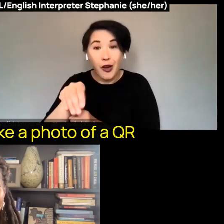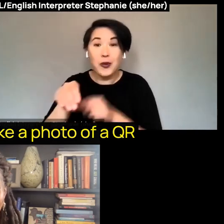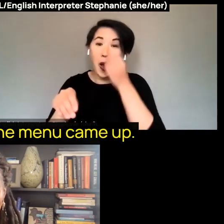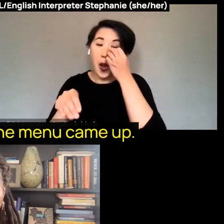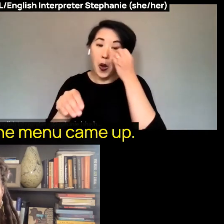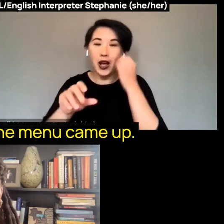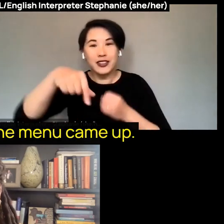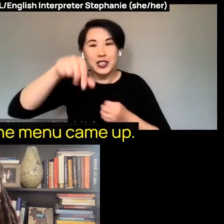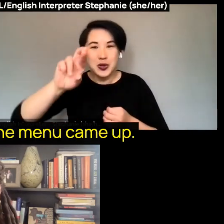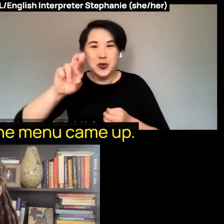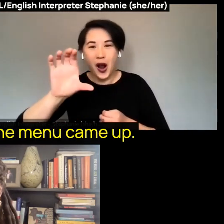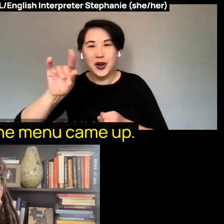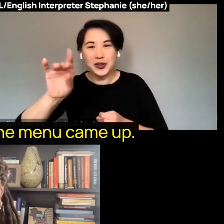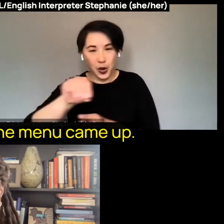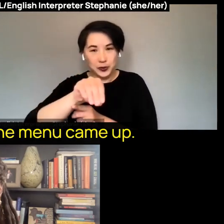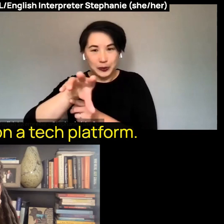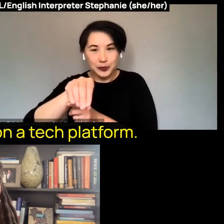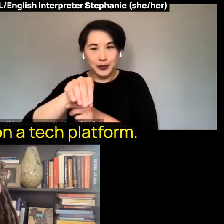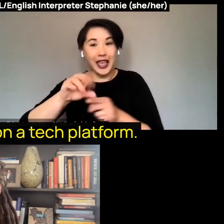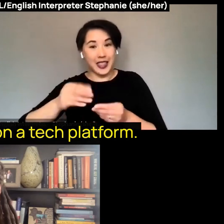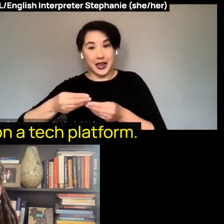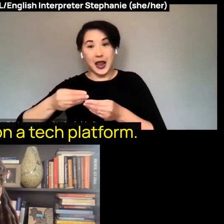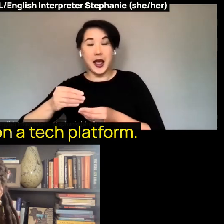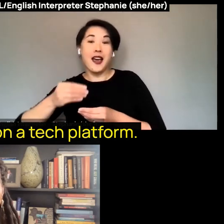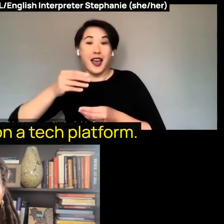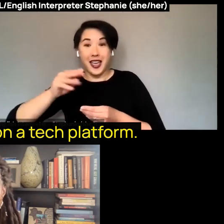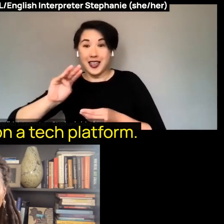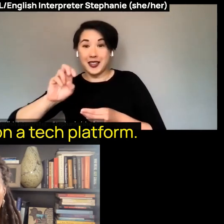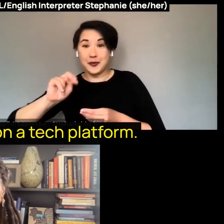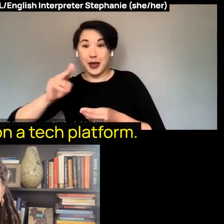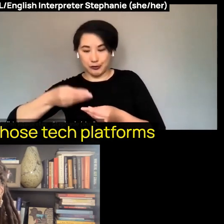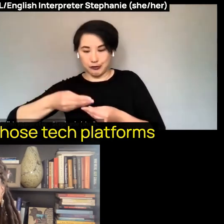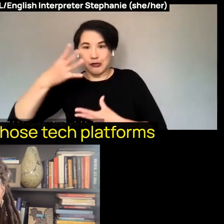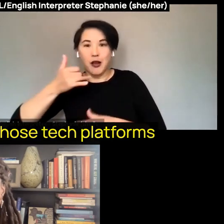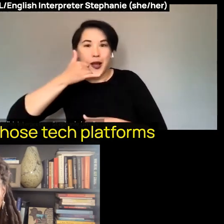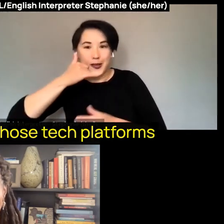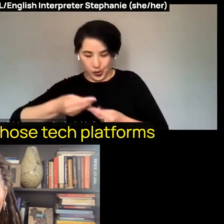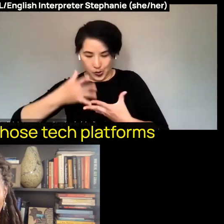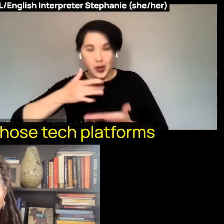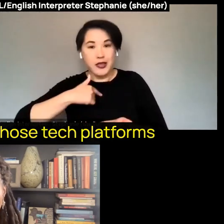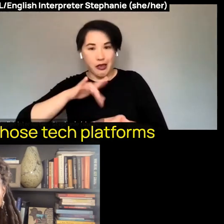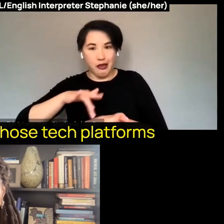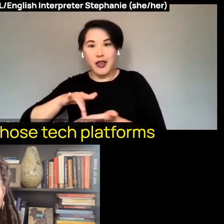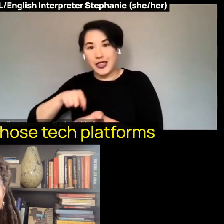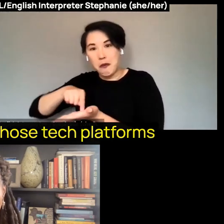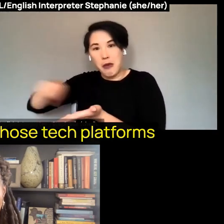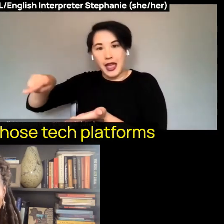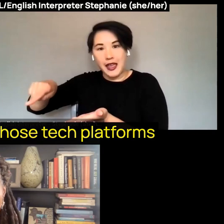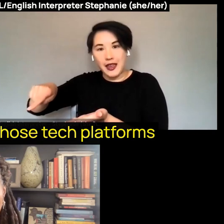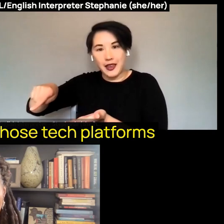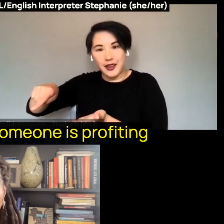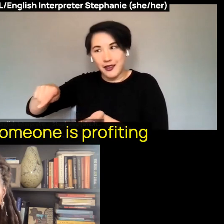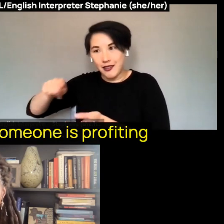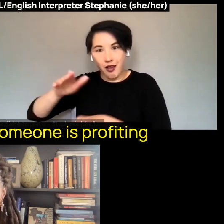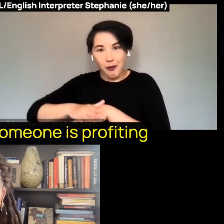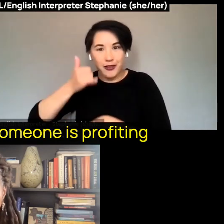a QR code, and that's how the menu came up, and I paid everything on a tech platform. Someone is developing those tech